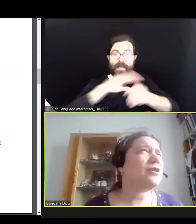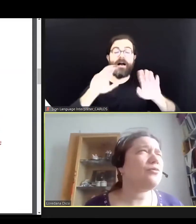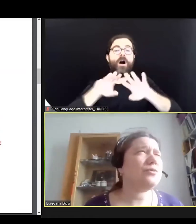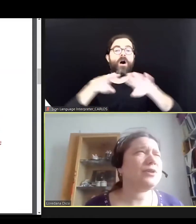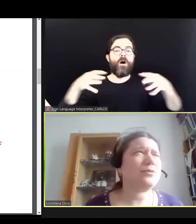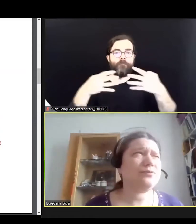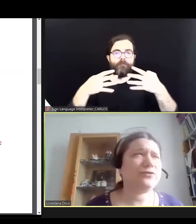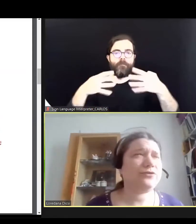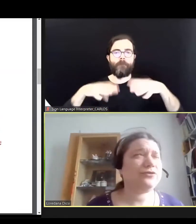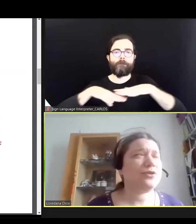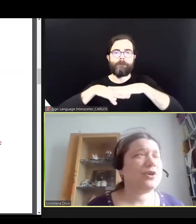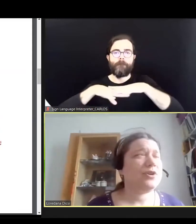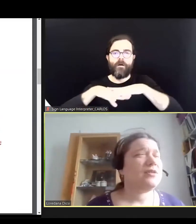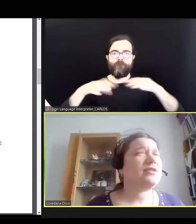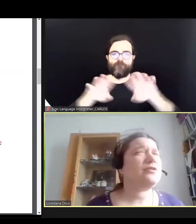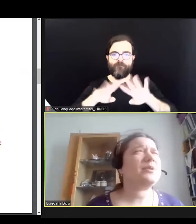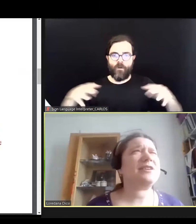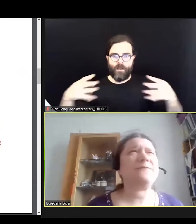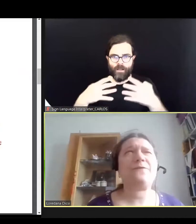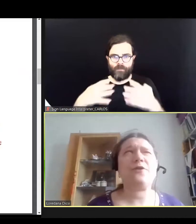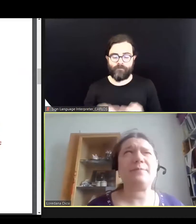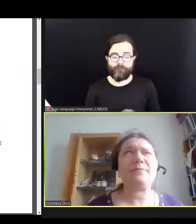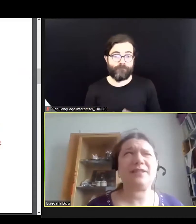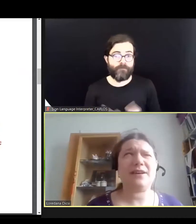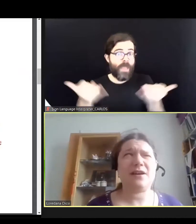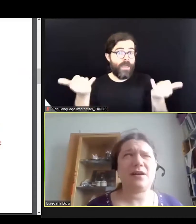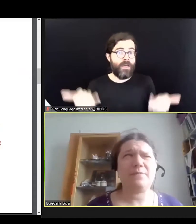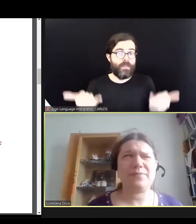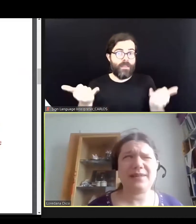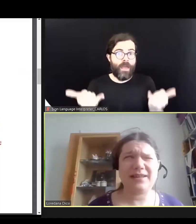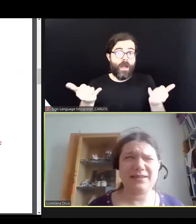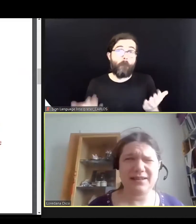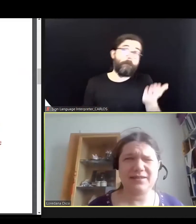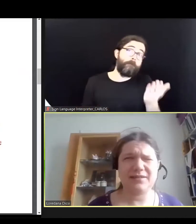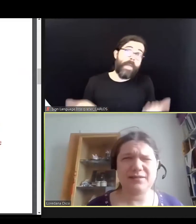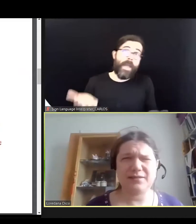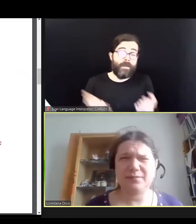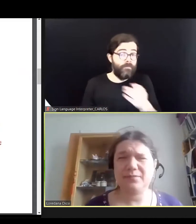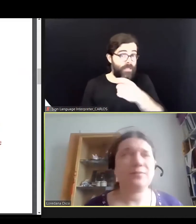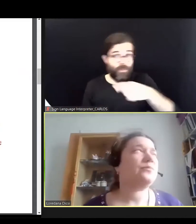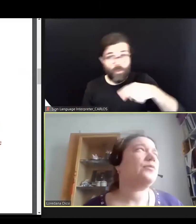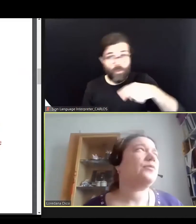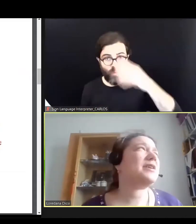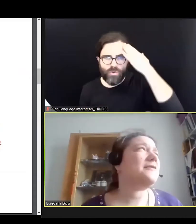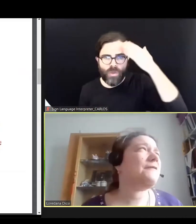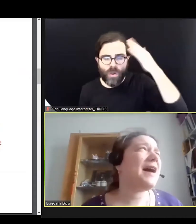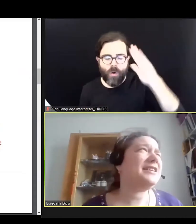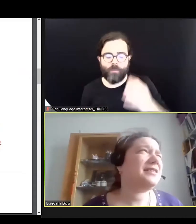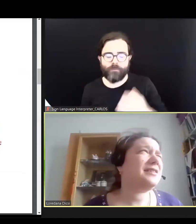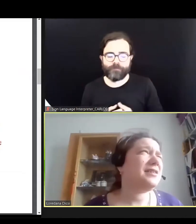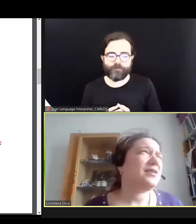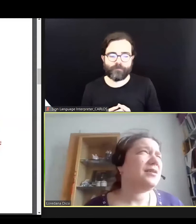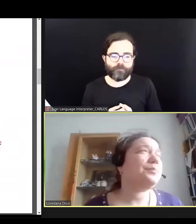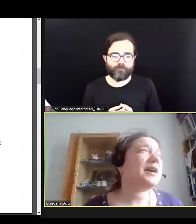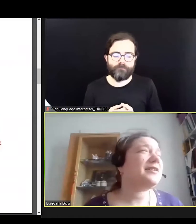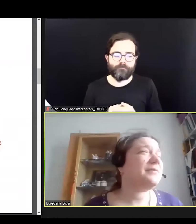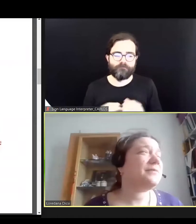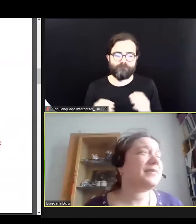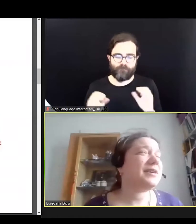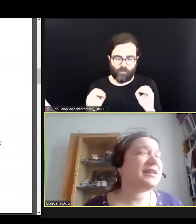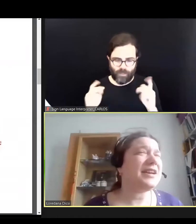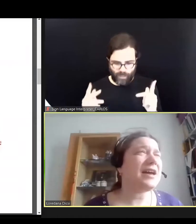How do I go, and where do I find my materials? How do I upload my works? How